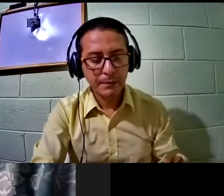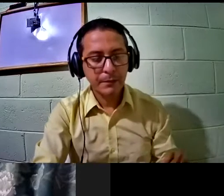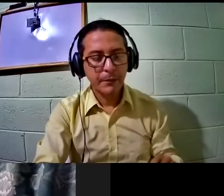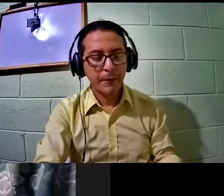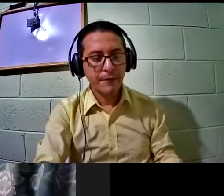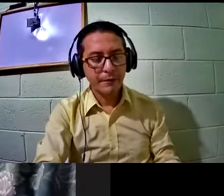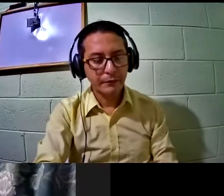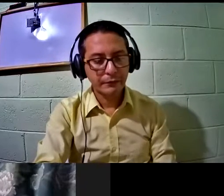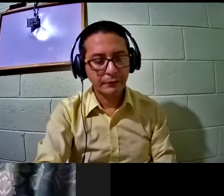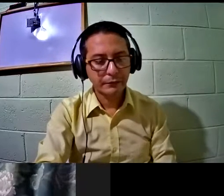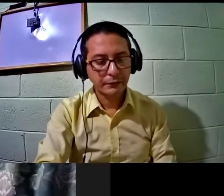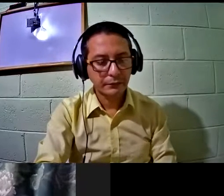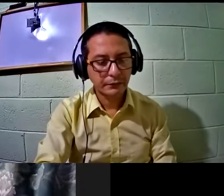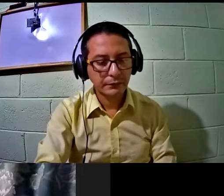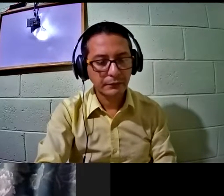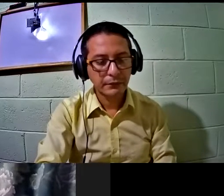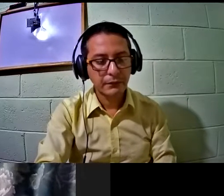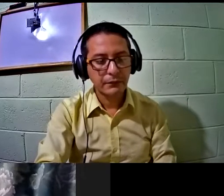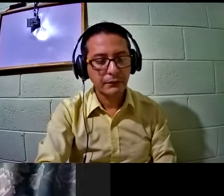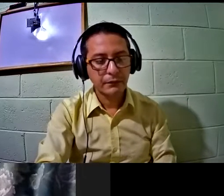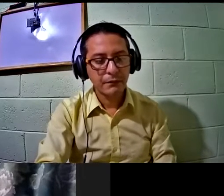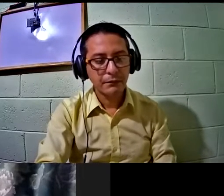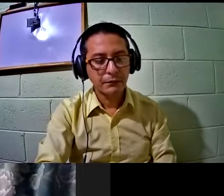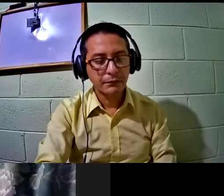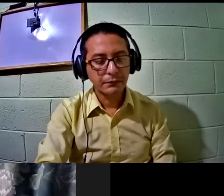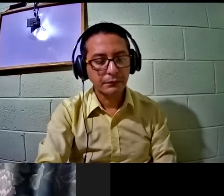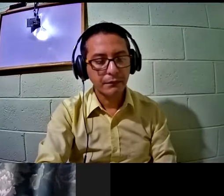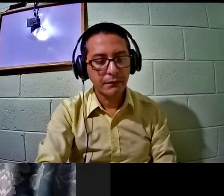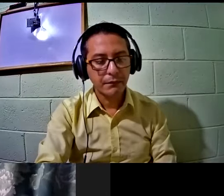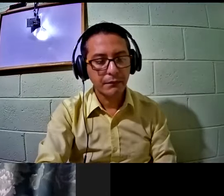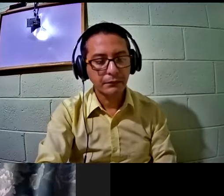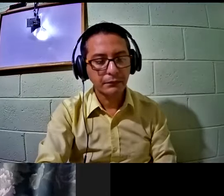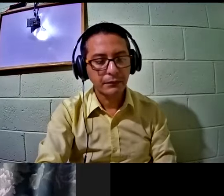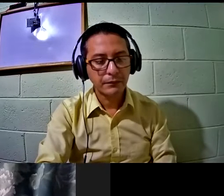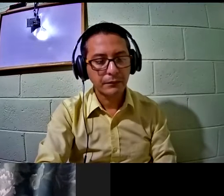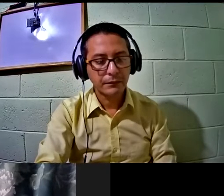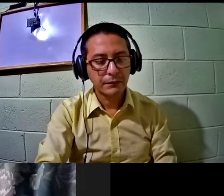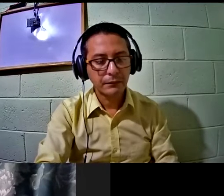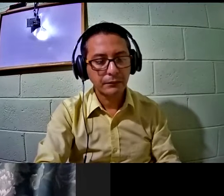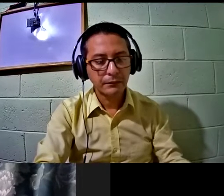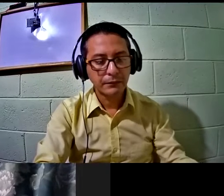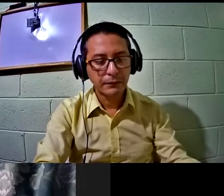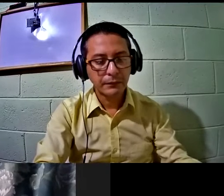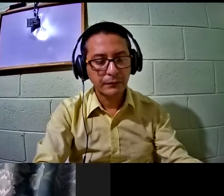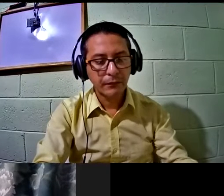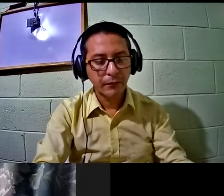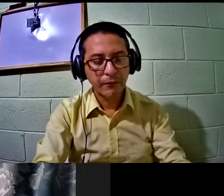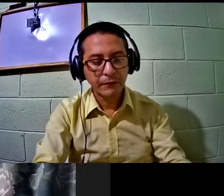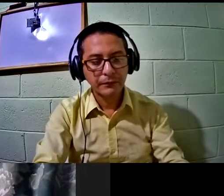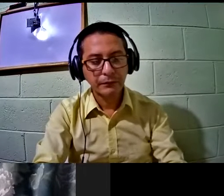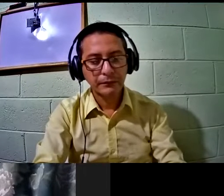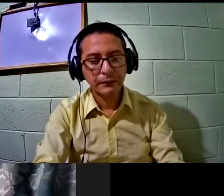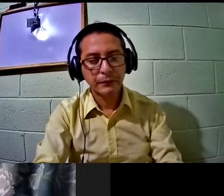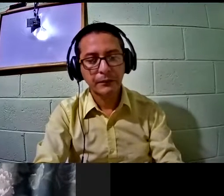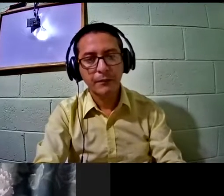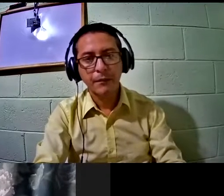Sounds great. So I am informing committee about it.